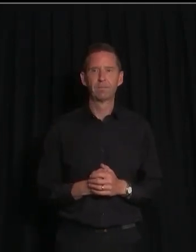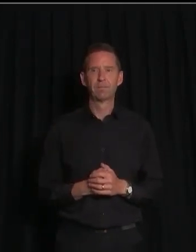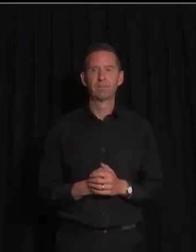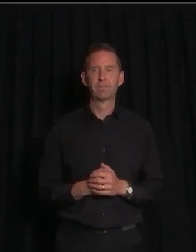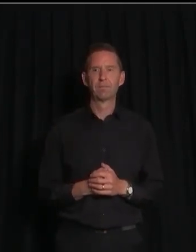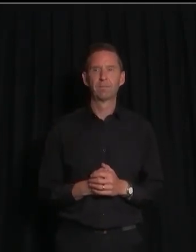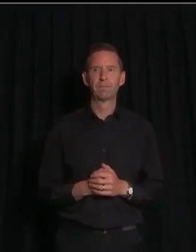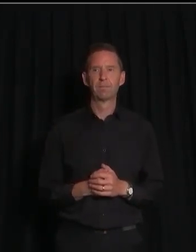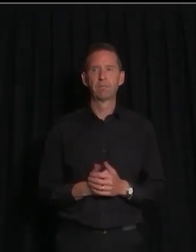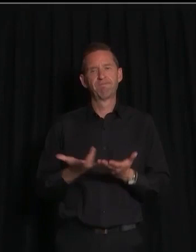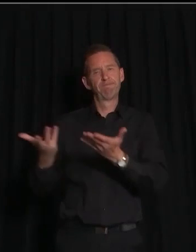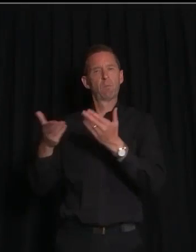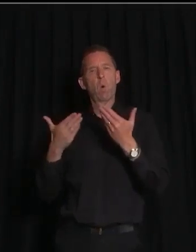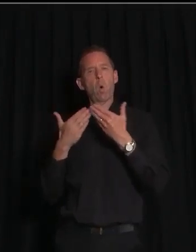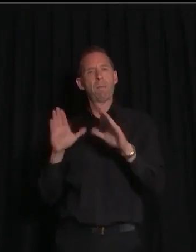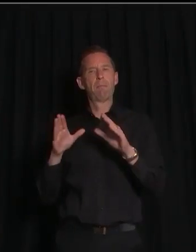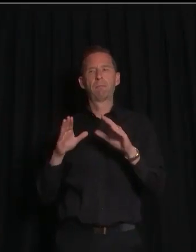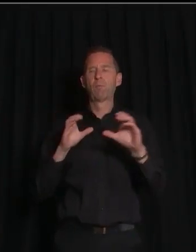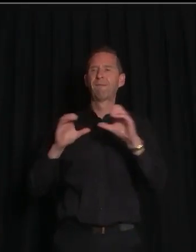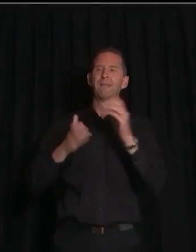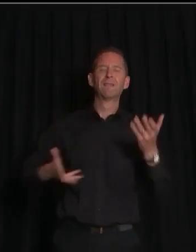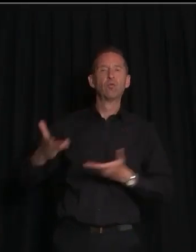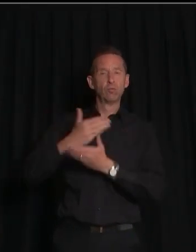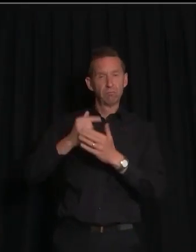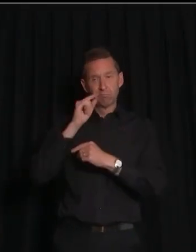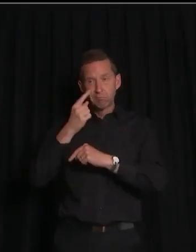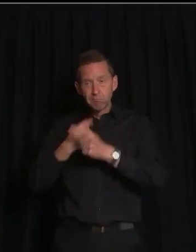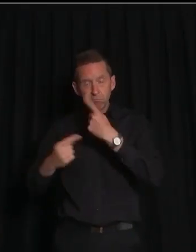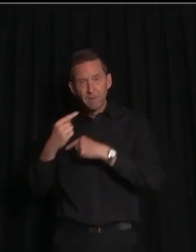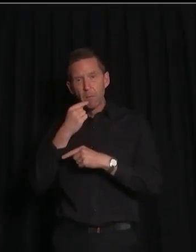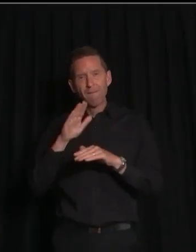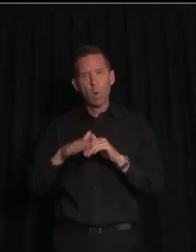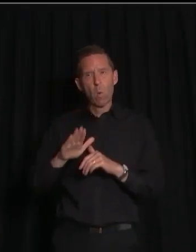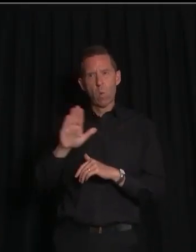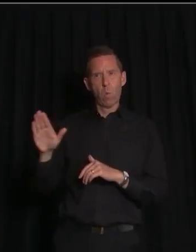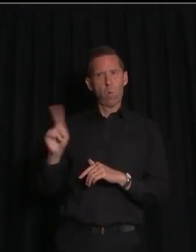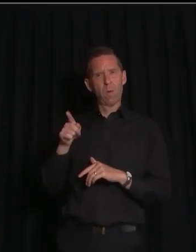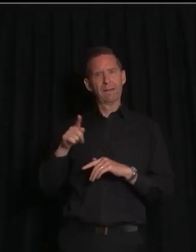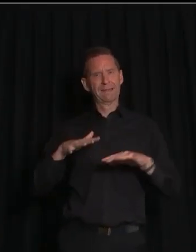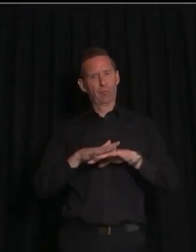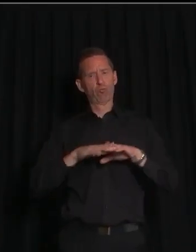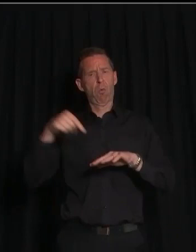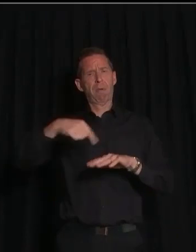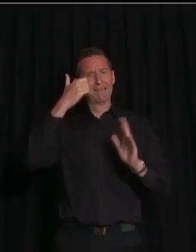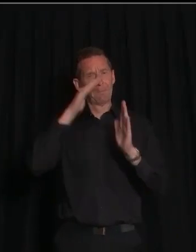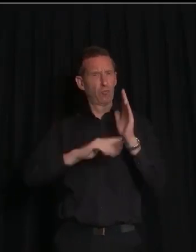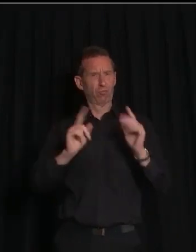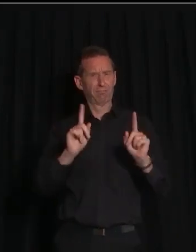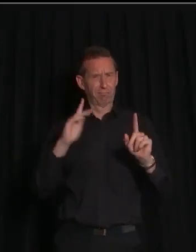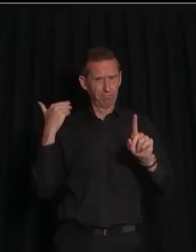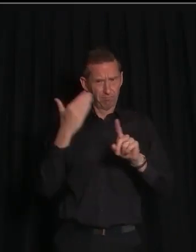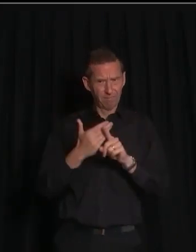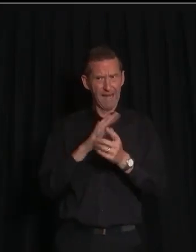to open the conversation, if you can you tell us a bit about your intersectional experiences and how they